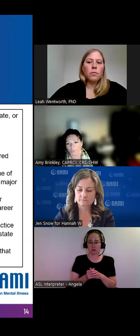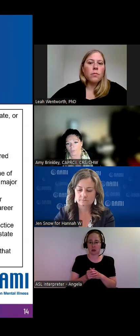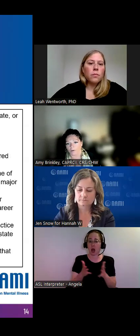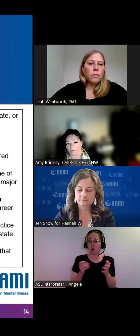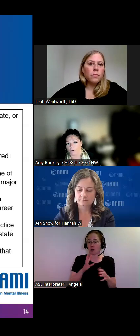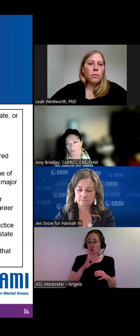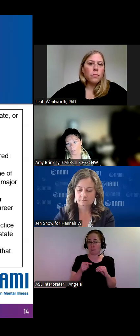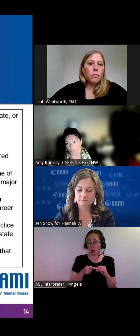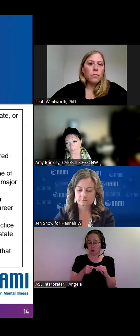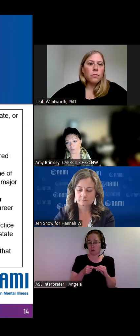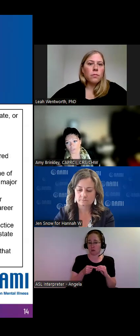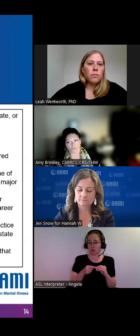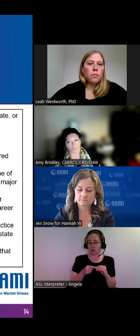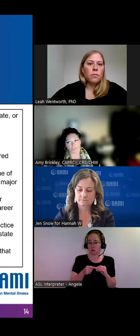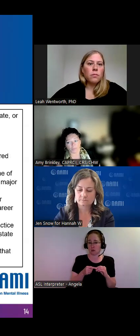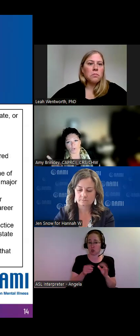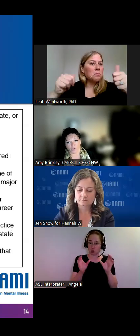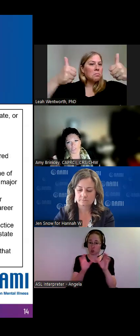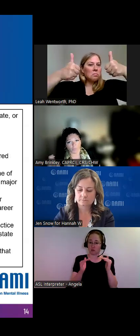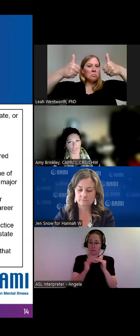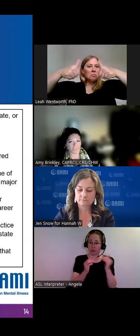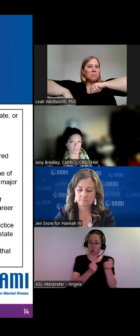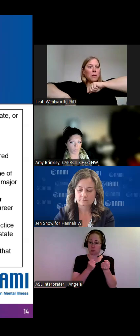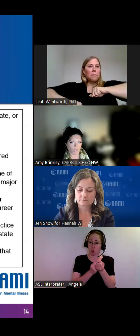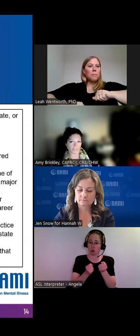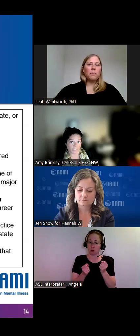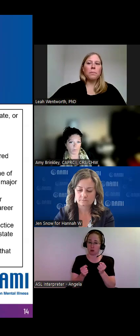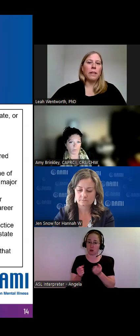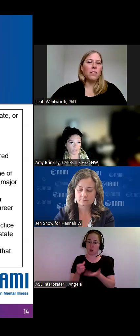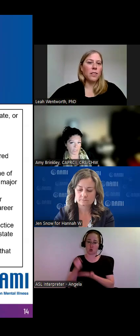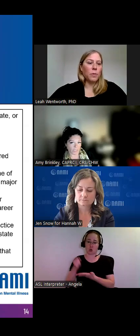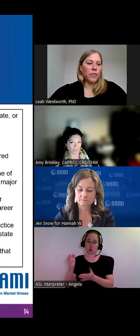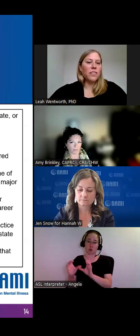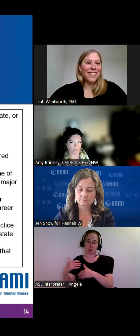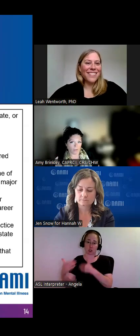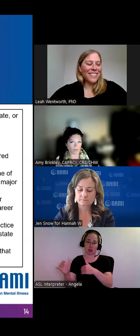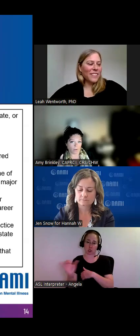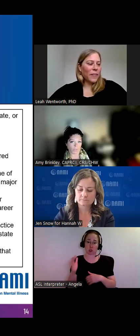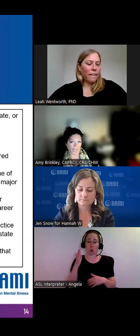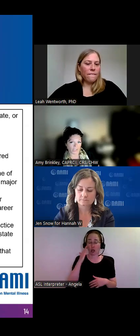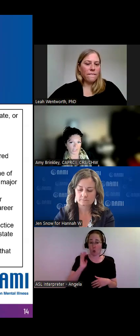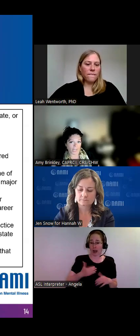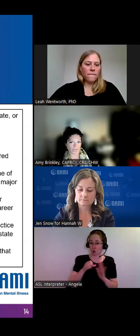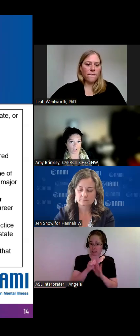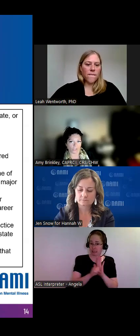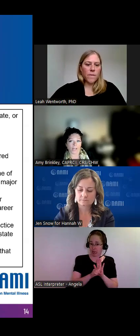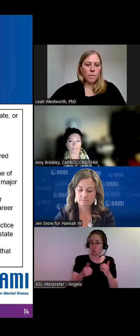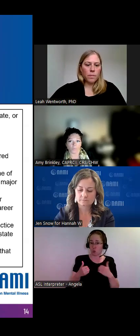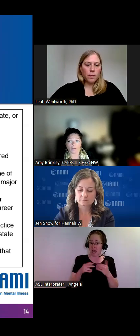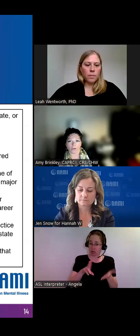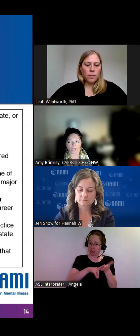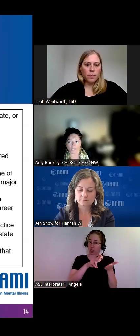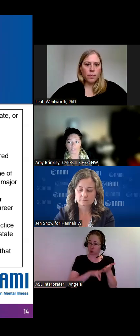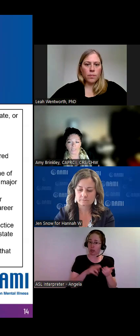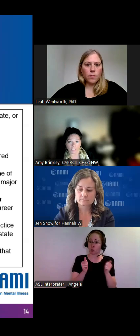a little bit about the certified peer support credentialing process as well, because I know in our state we actually had a contract